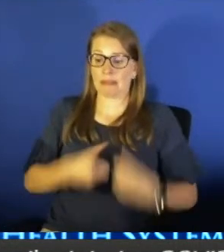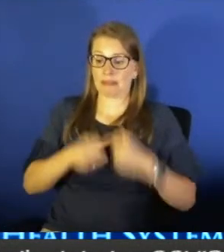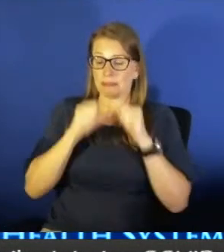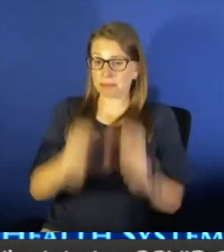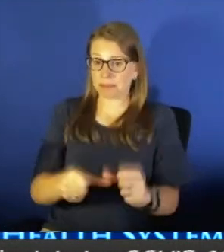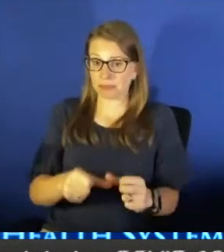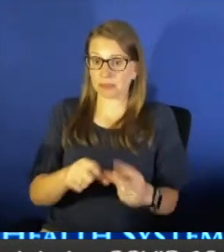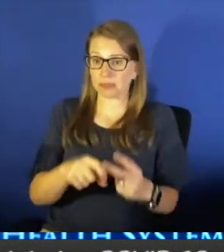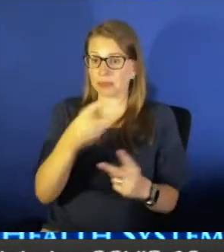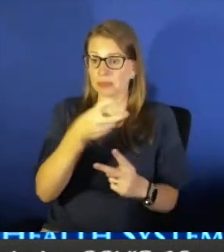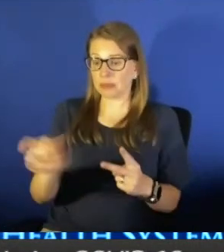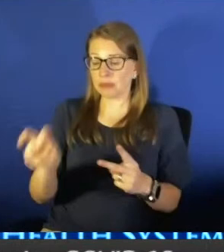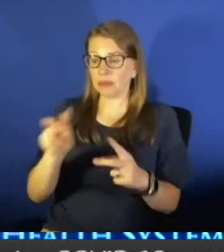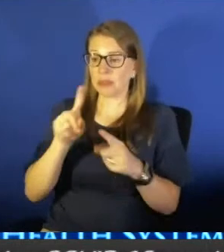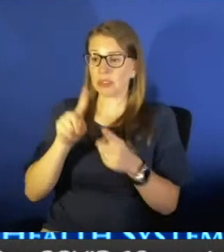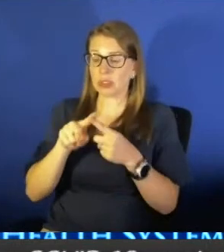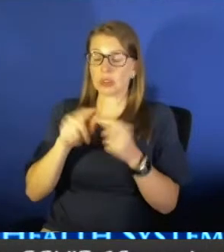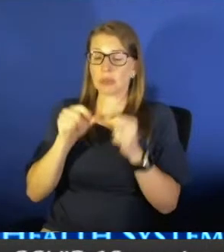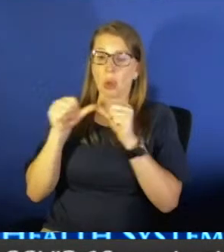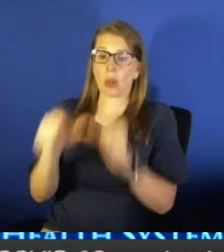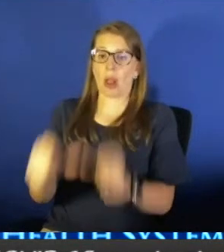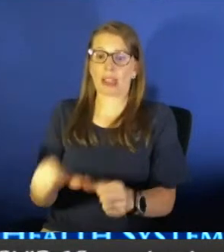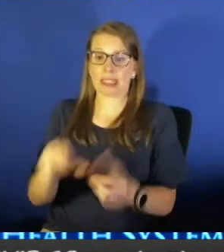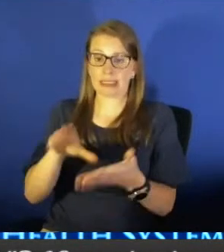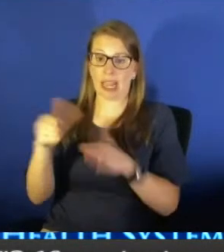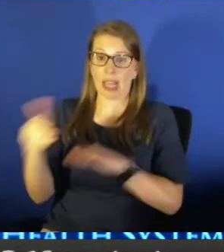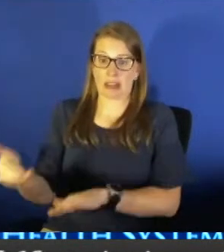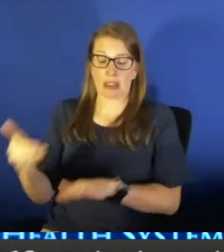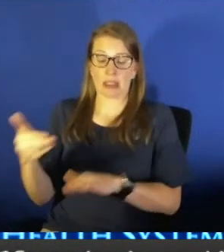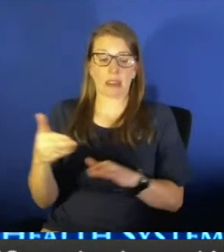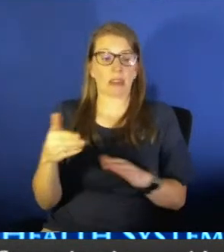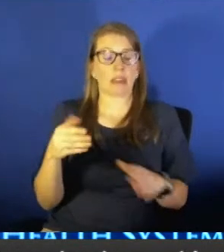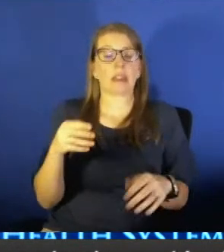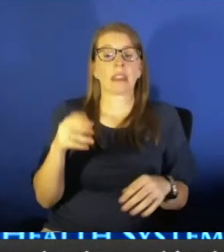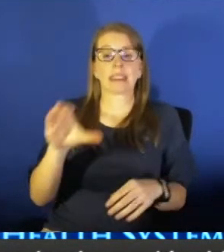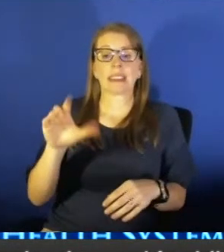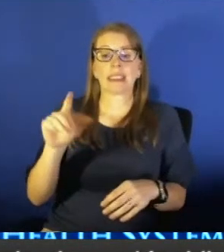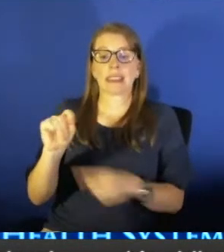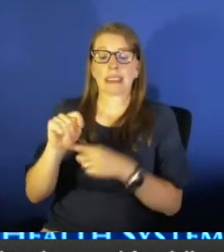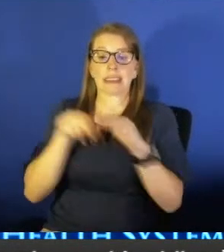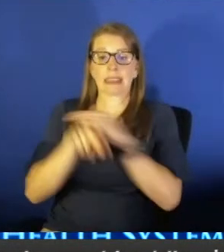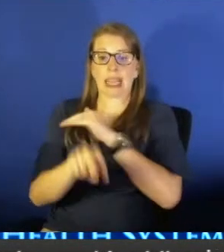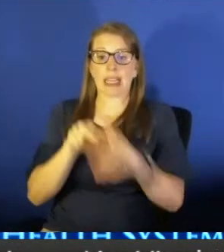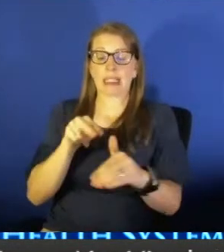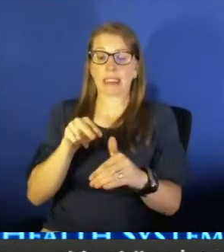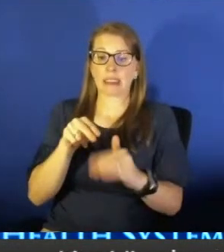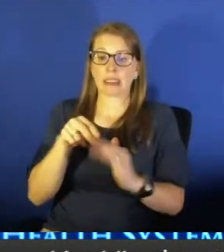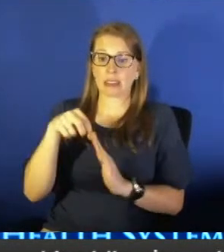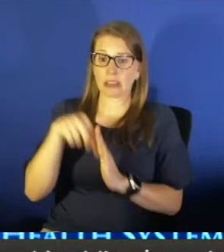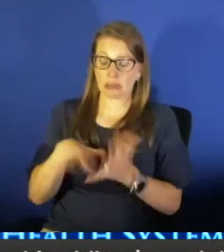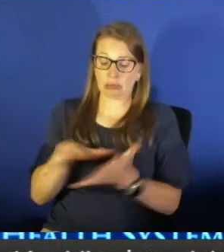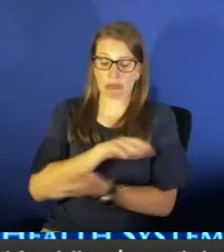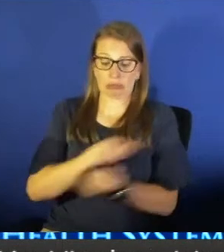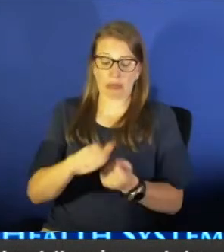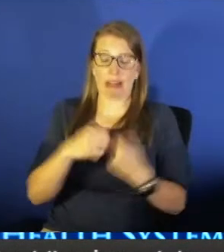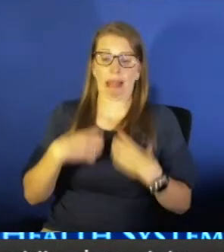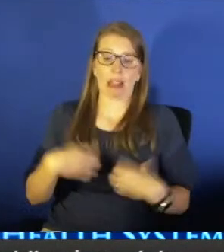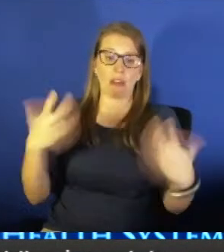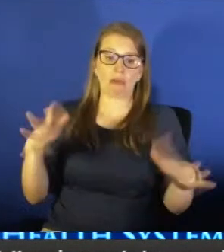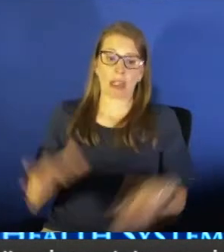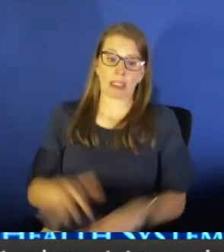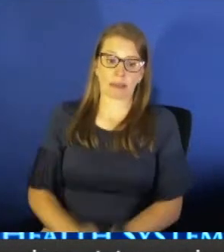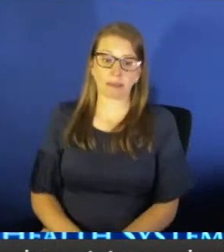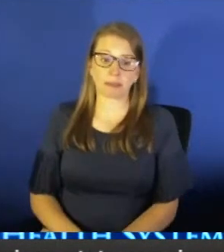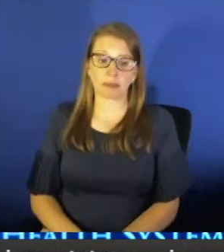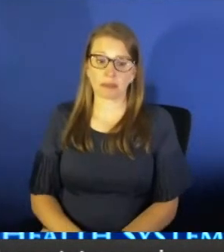over to prolonging death. And if you look at the CT scans on some of these patients, they have such extensive destruction of their lungs already.